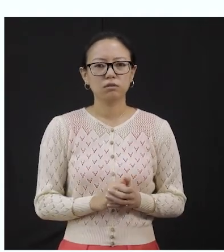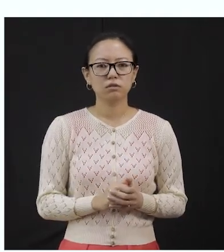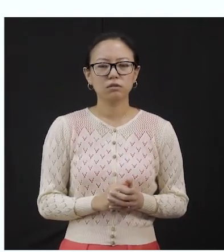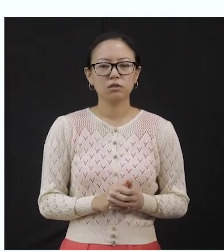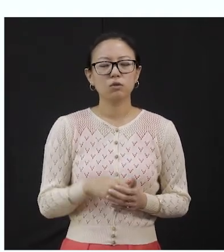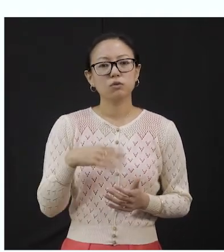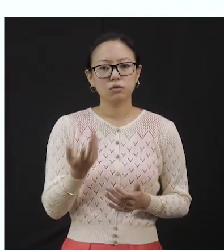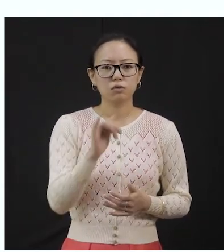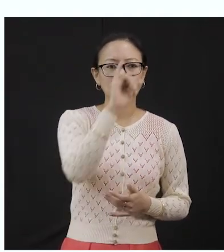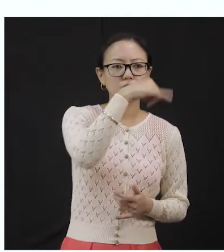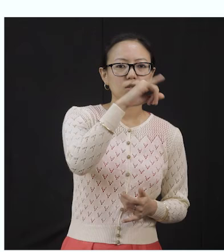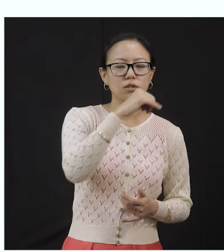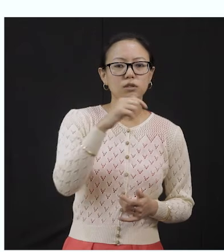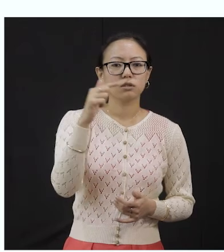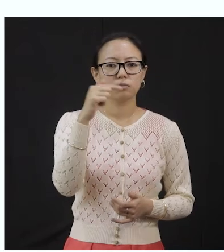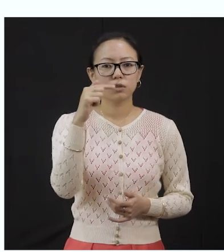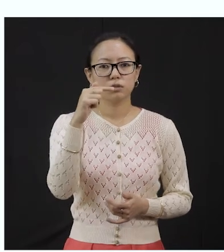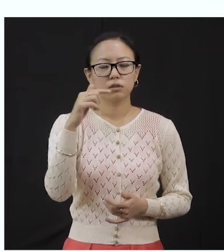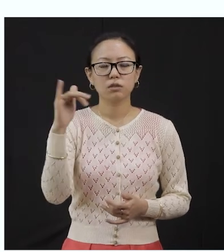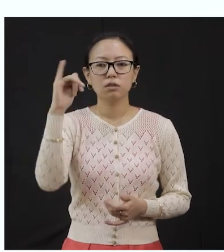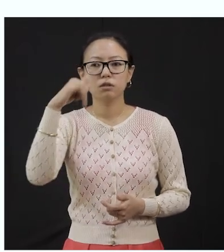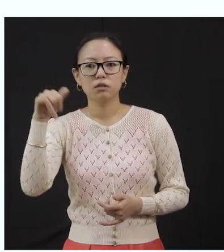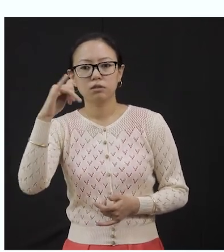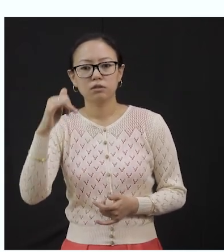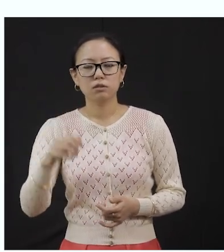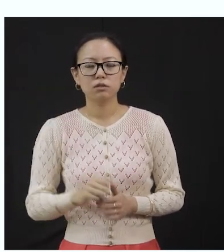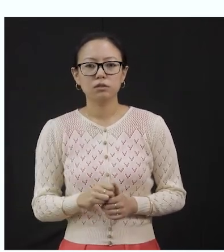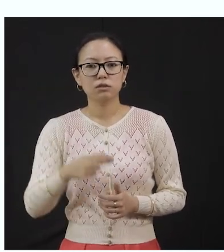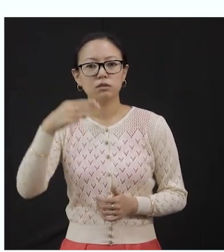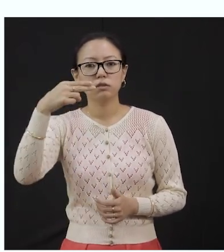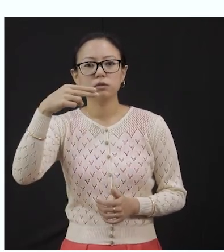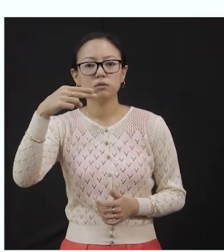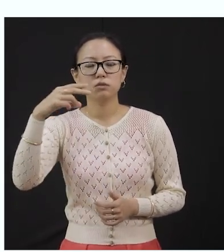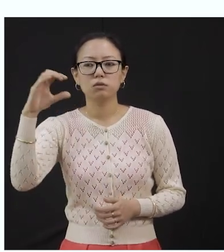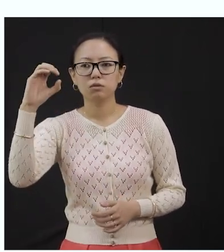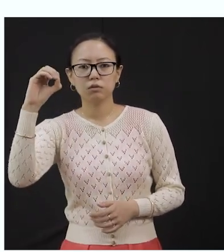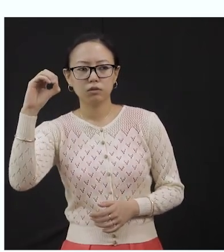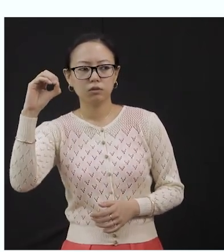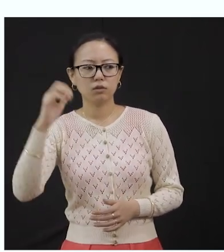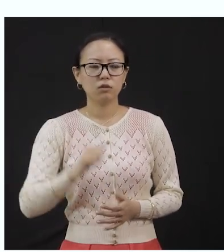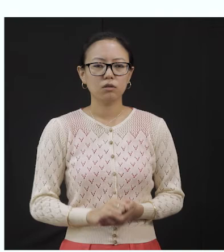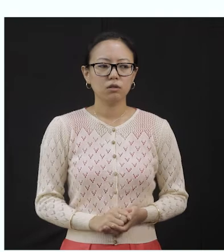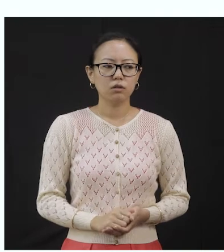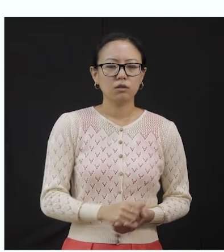0. Nothing. Right. Then, next one, 7 minus 2.